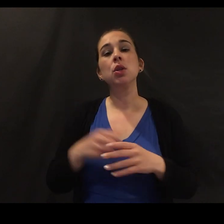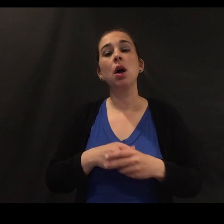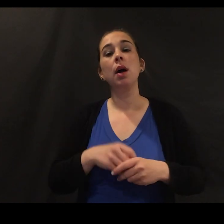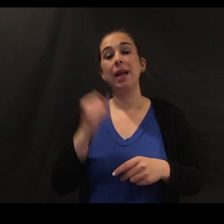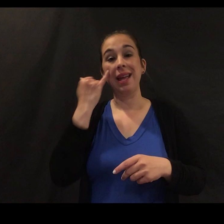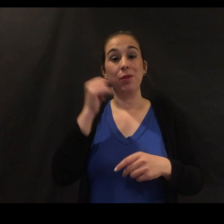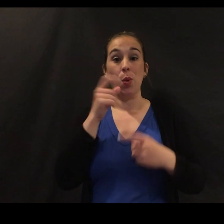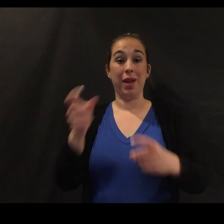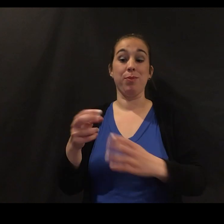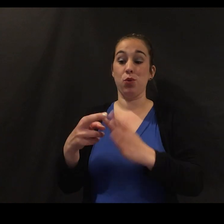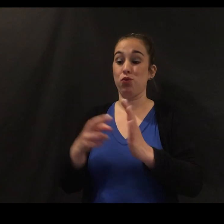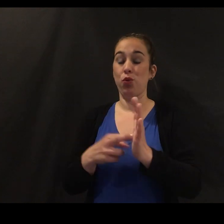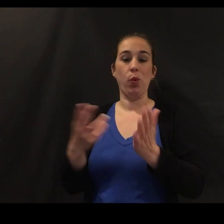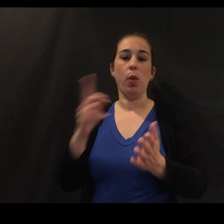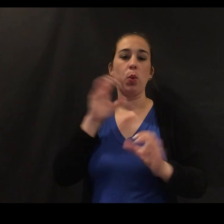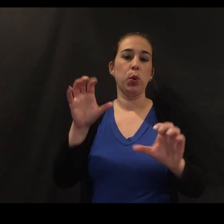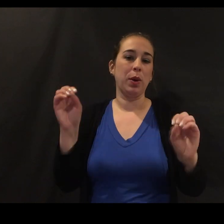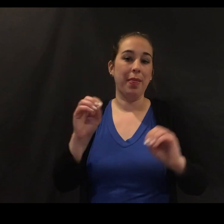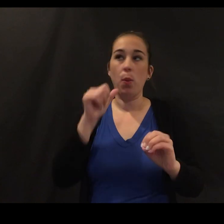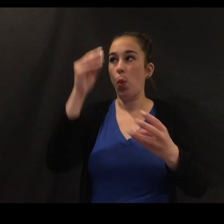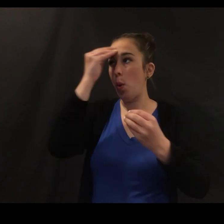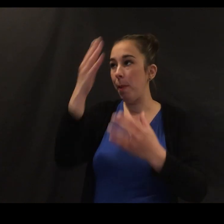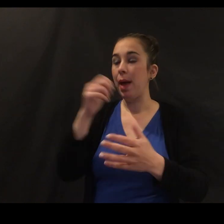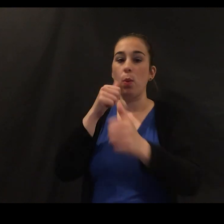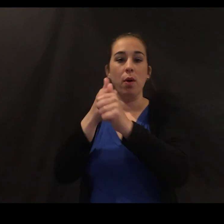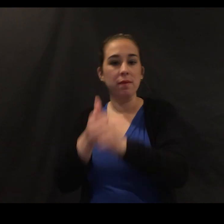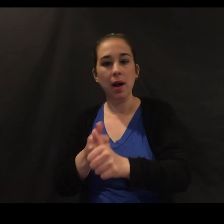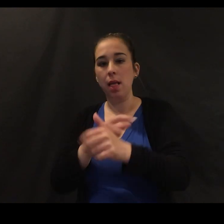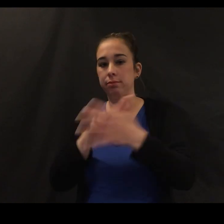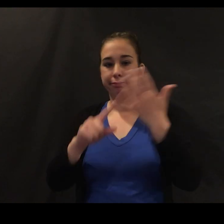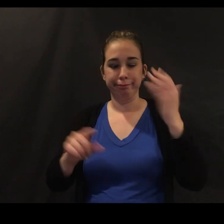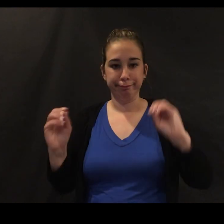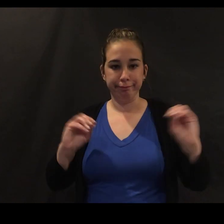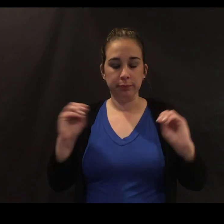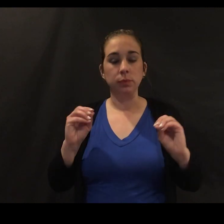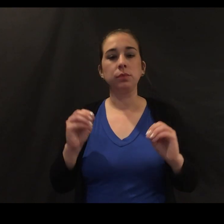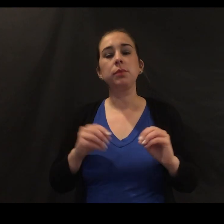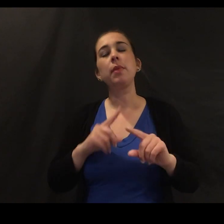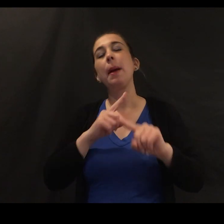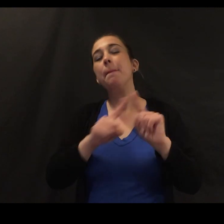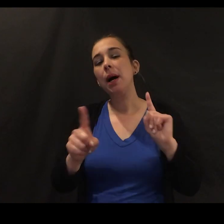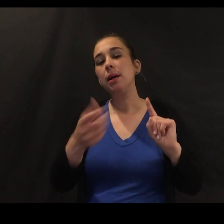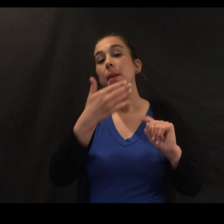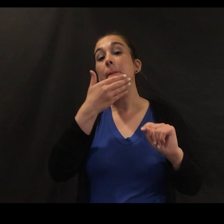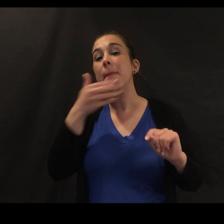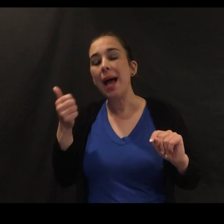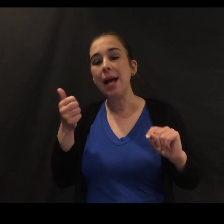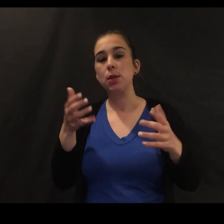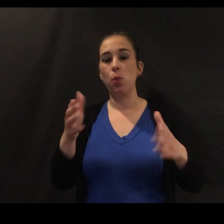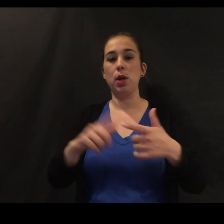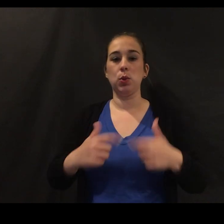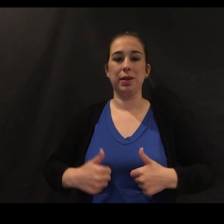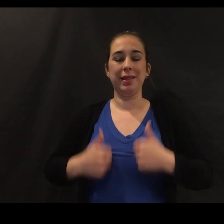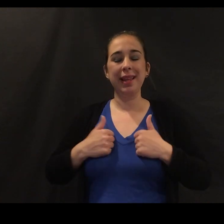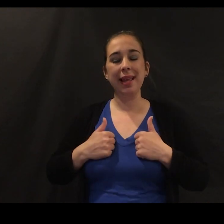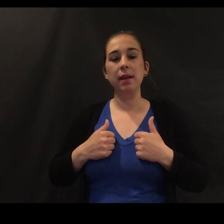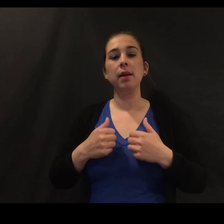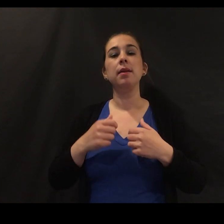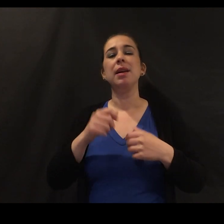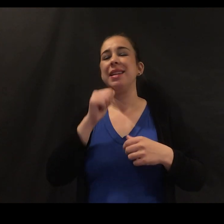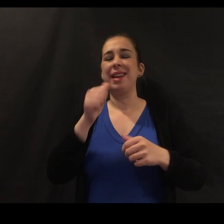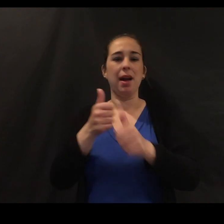not going to do anything or obey or follow the track at all. But the best way to live your life is to live your life not by a whole set